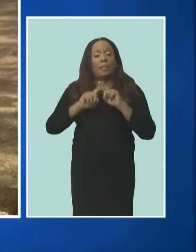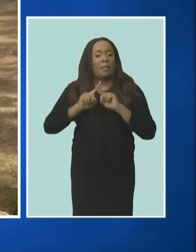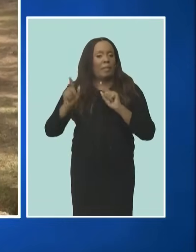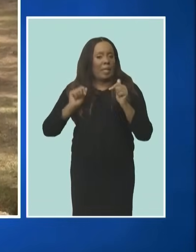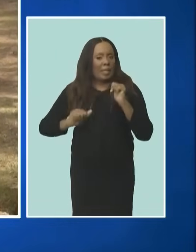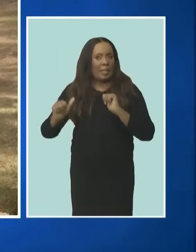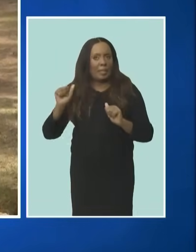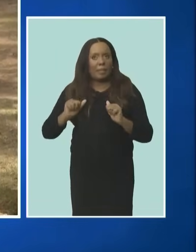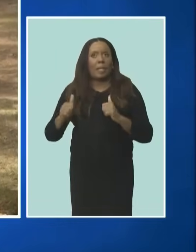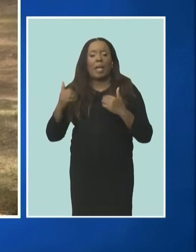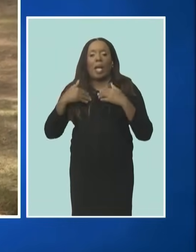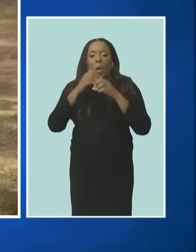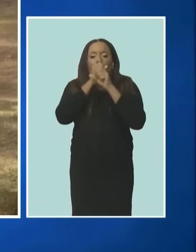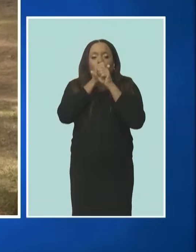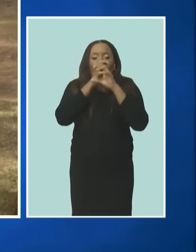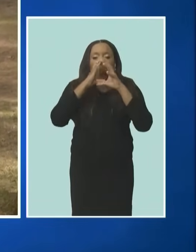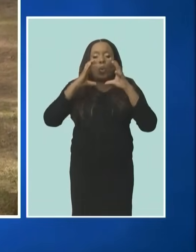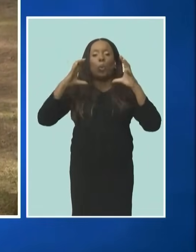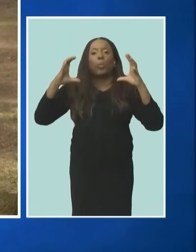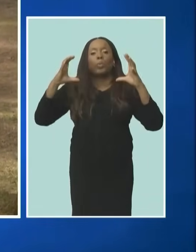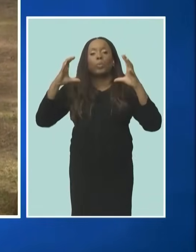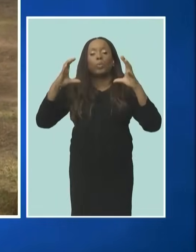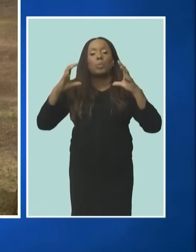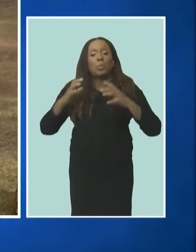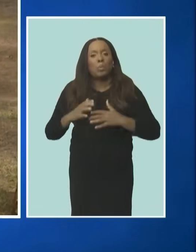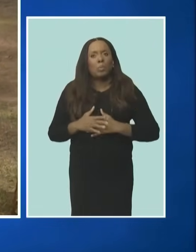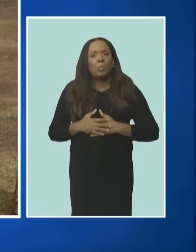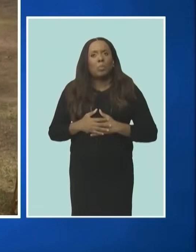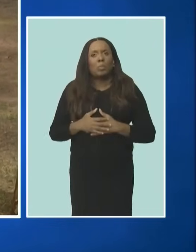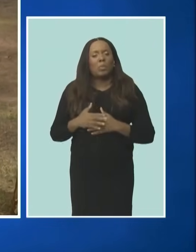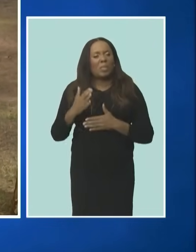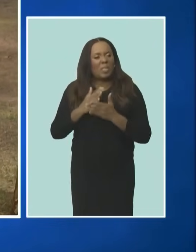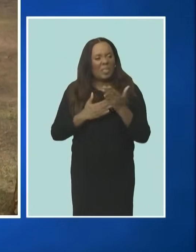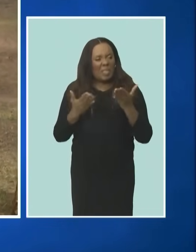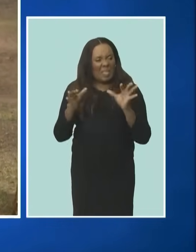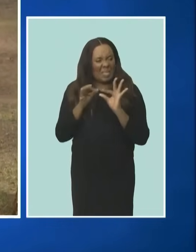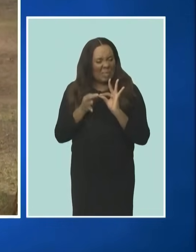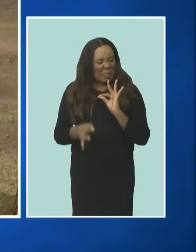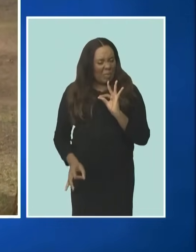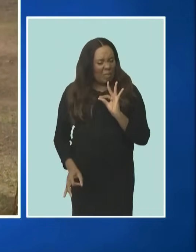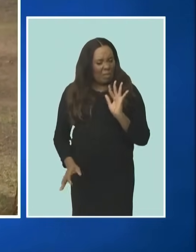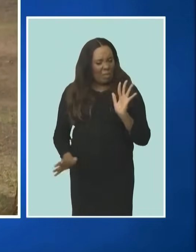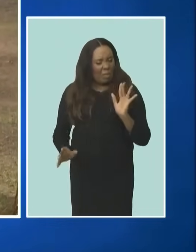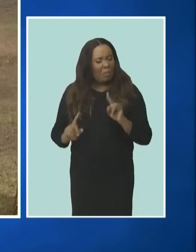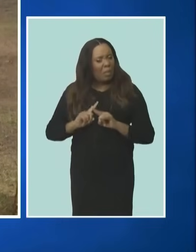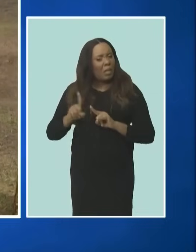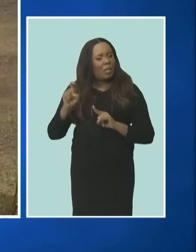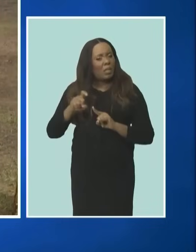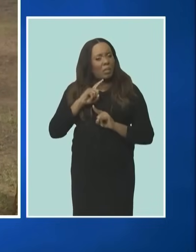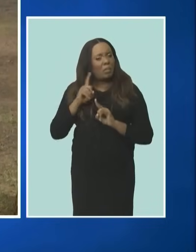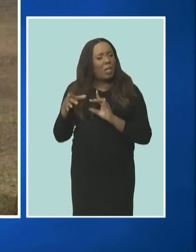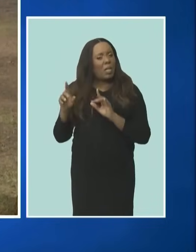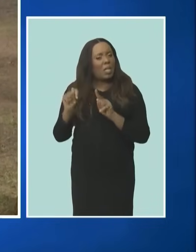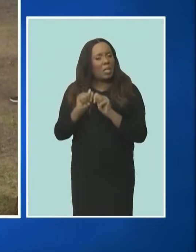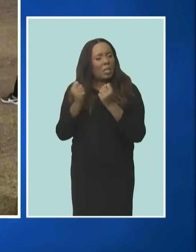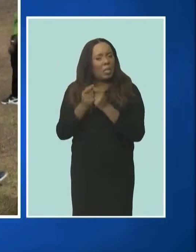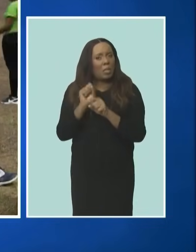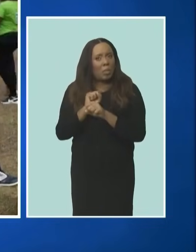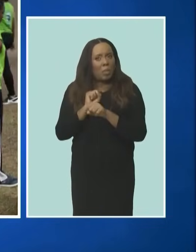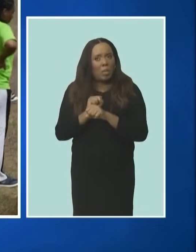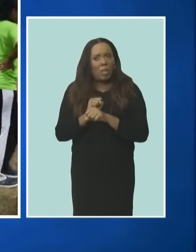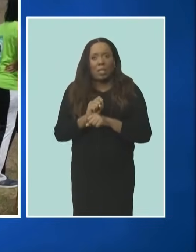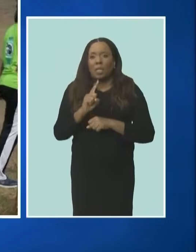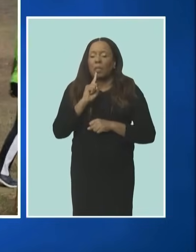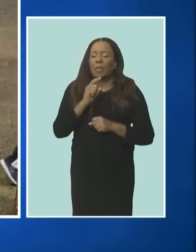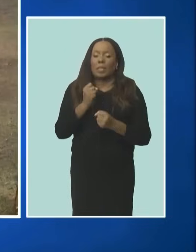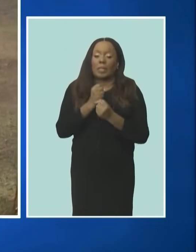had balloons and, things that seemed simple but that required real collaboration and teamwork. And I love how Higher Heights